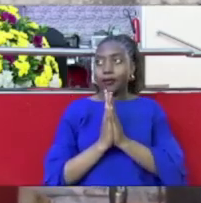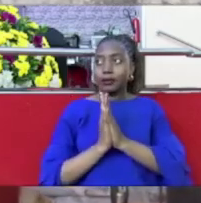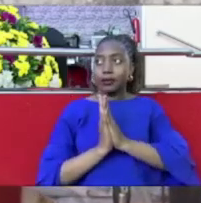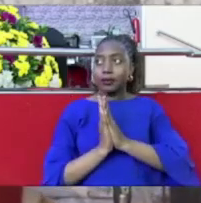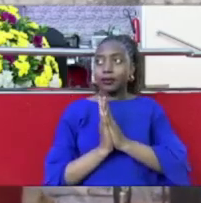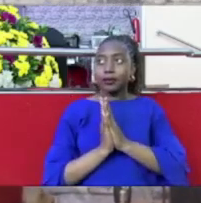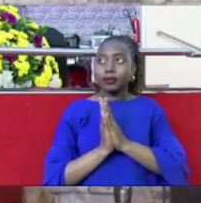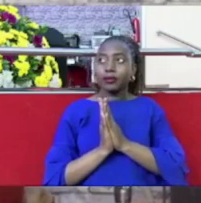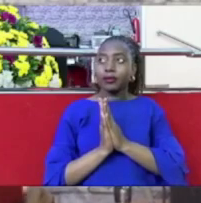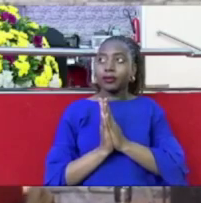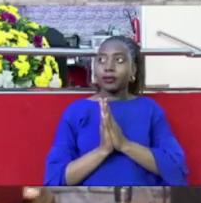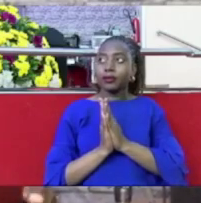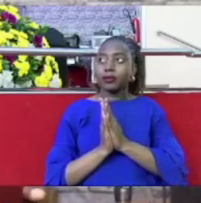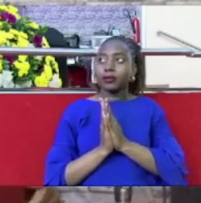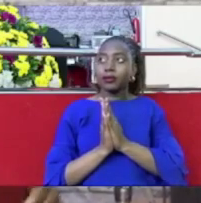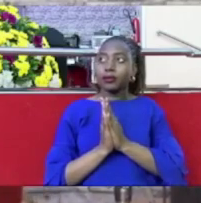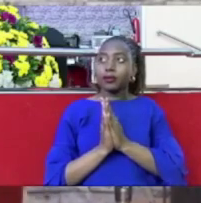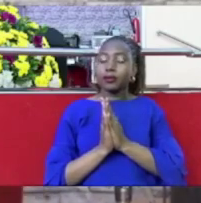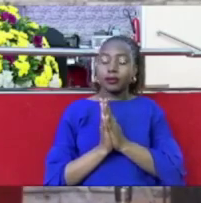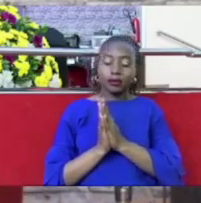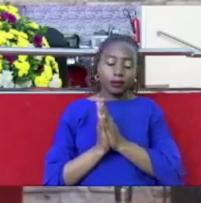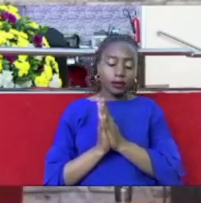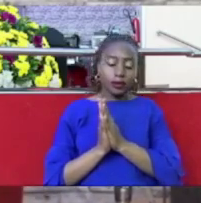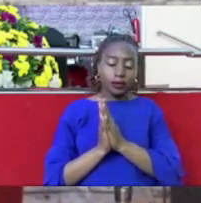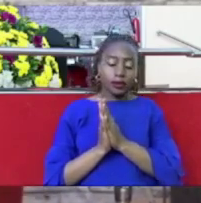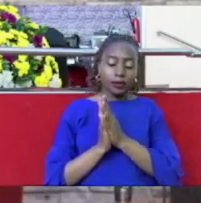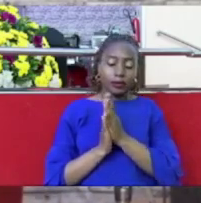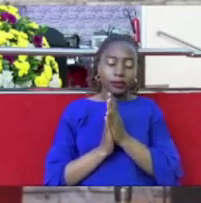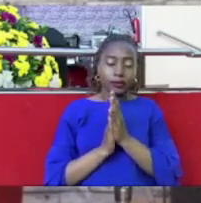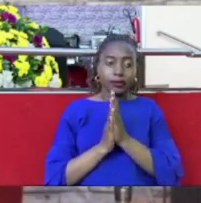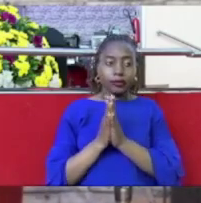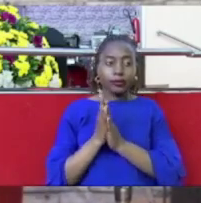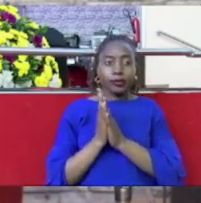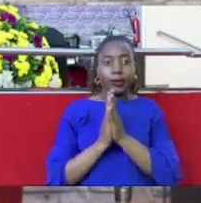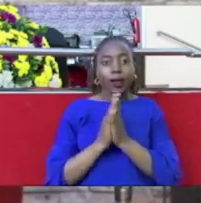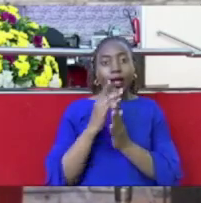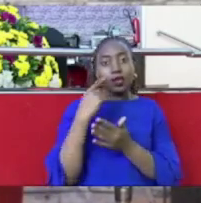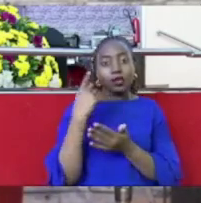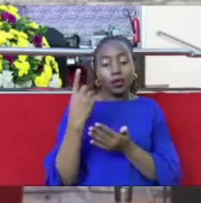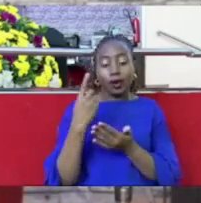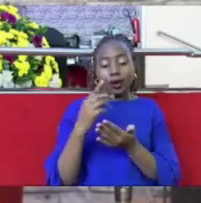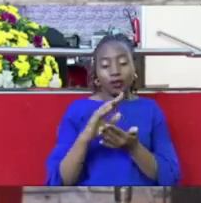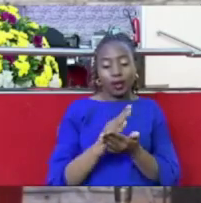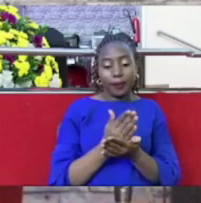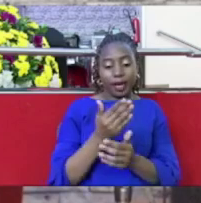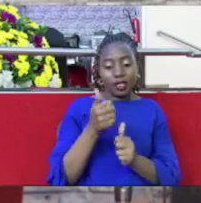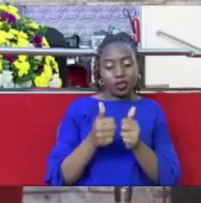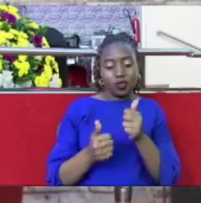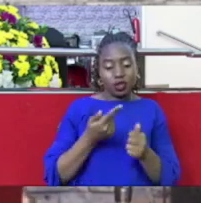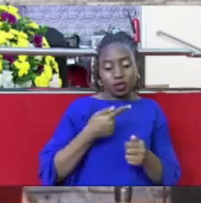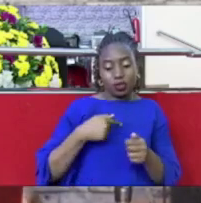kuomba. And one of the part that we've just prayed